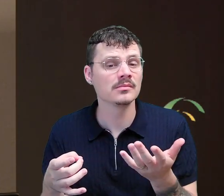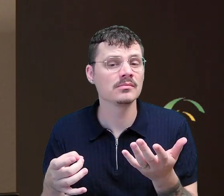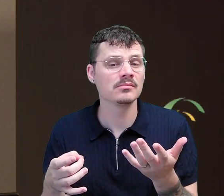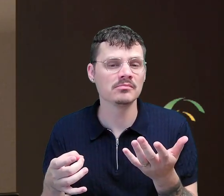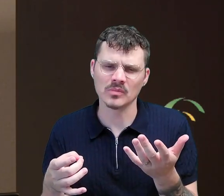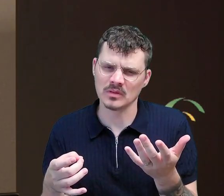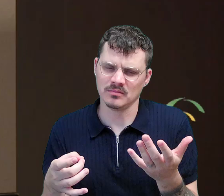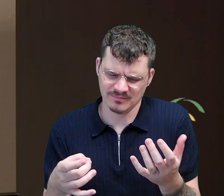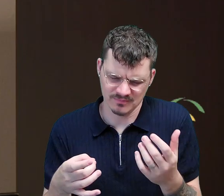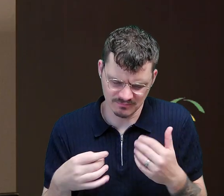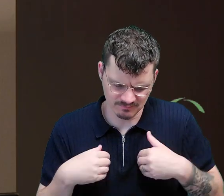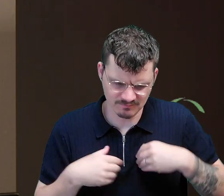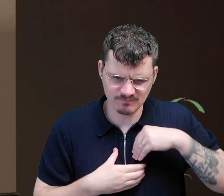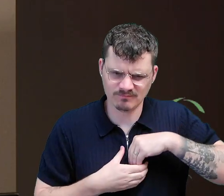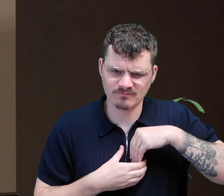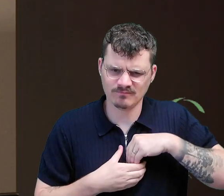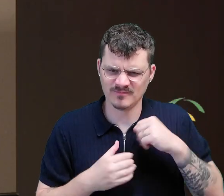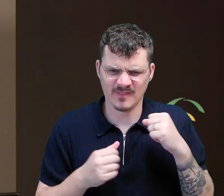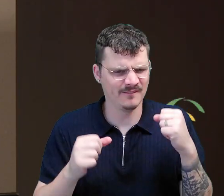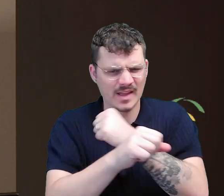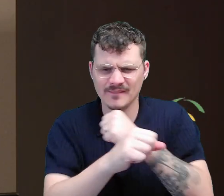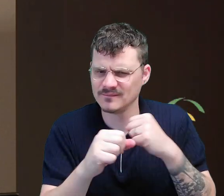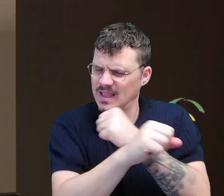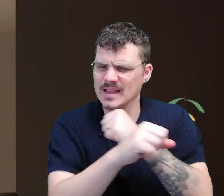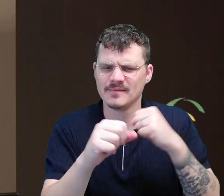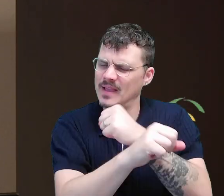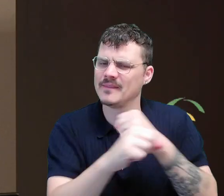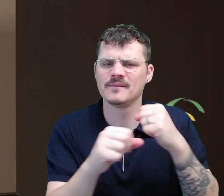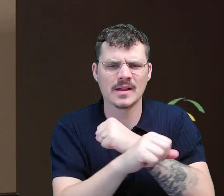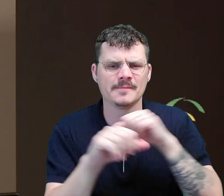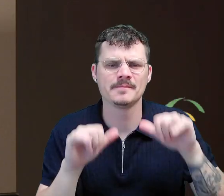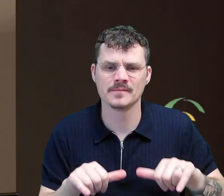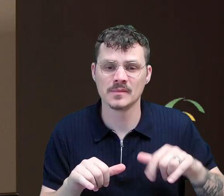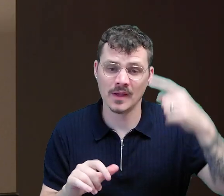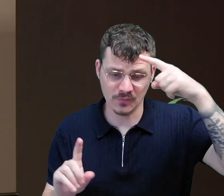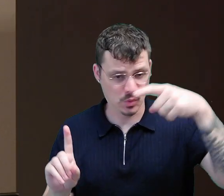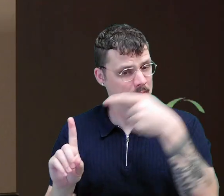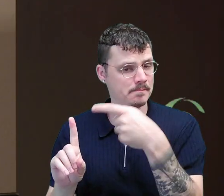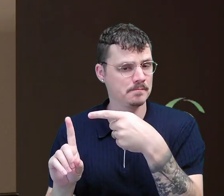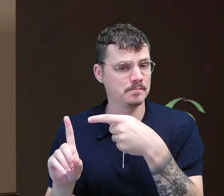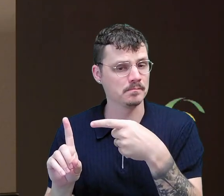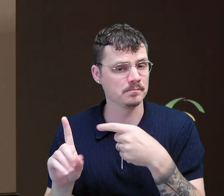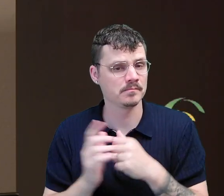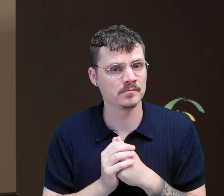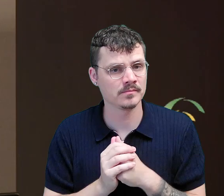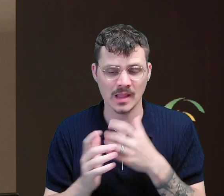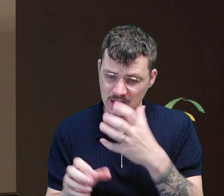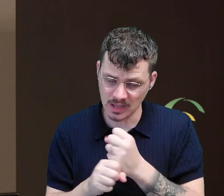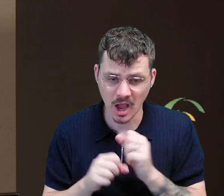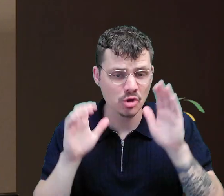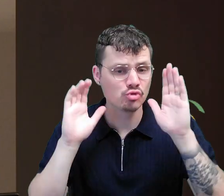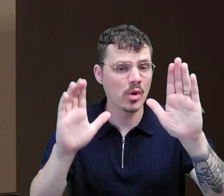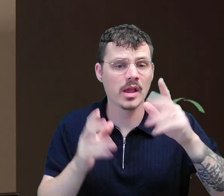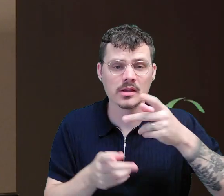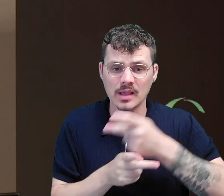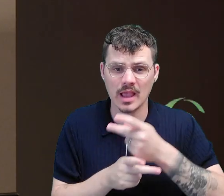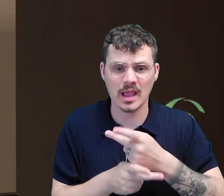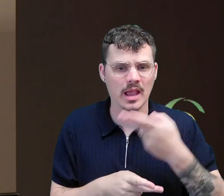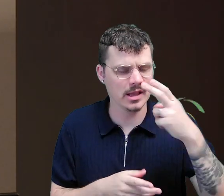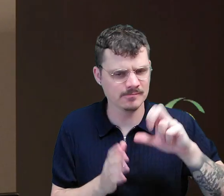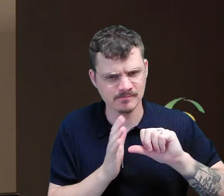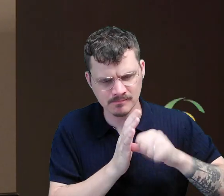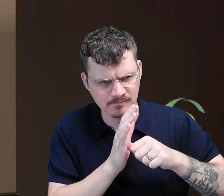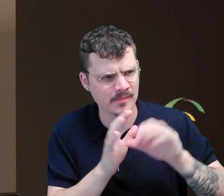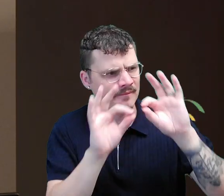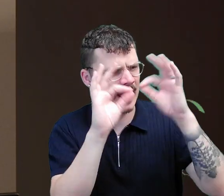pretty strong urge to fight, no matter what, for him. He got great care. He insisted on it.